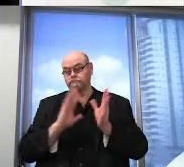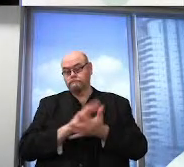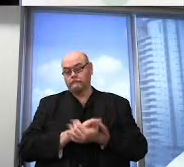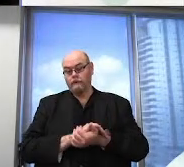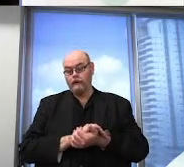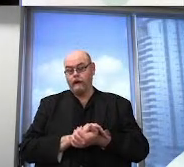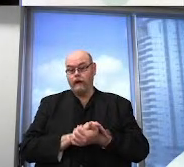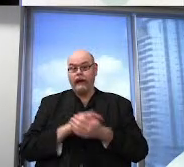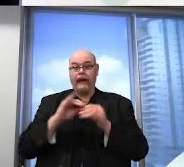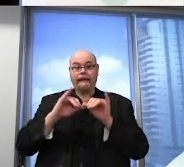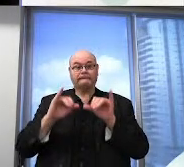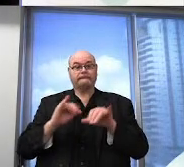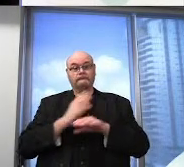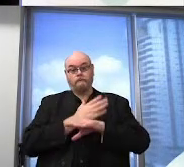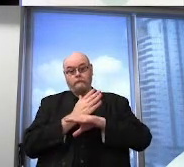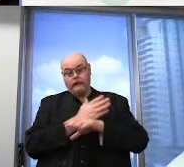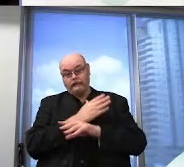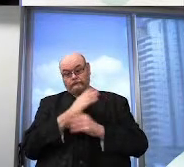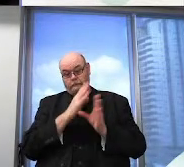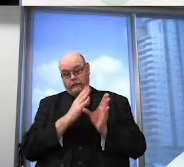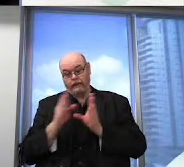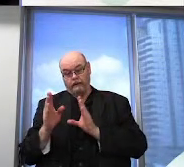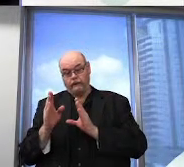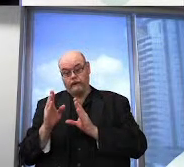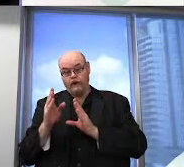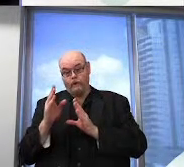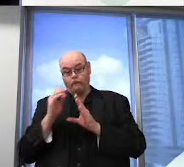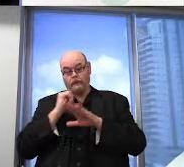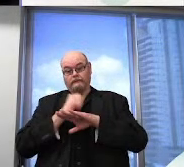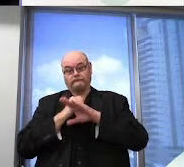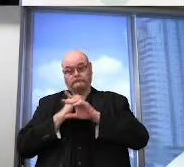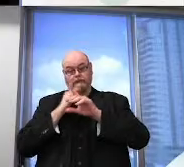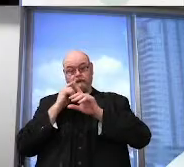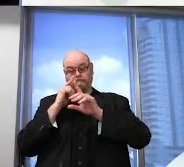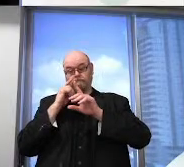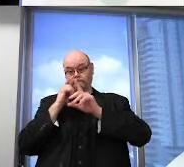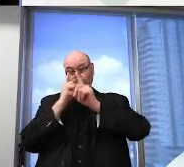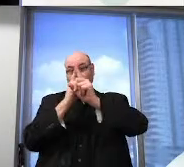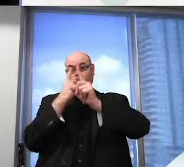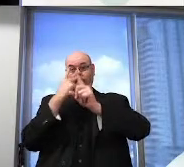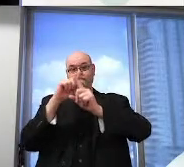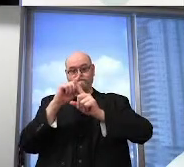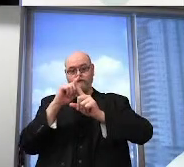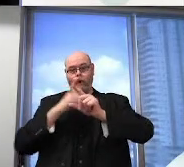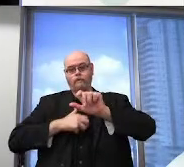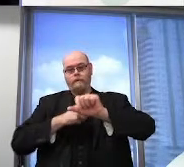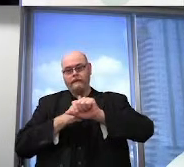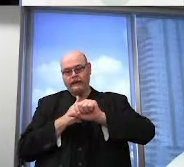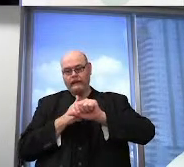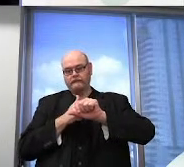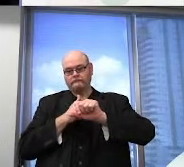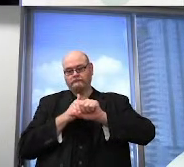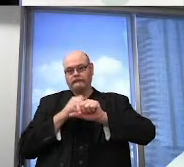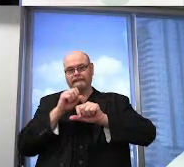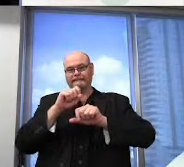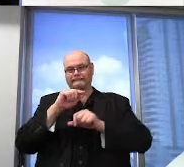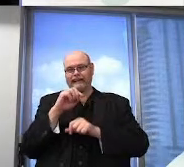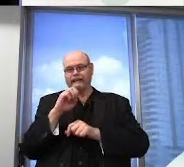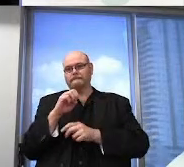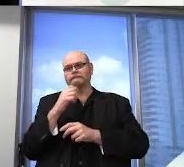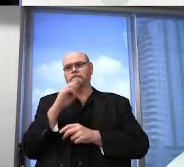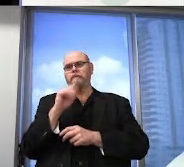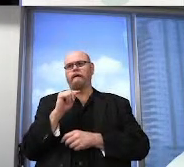clear. And in the system remediation plan, we do set a target for a remediated state.